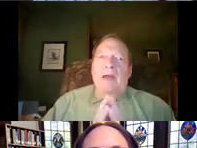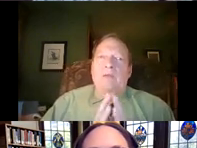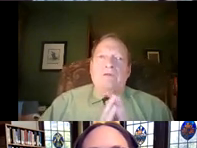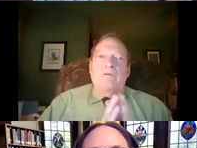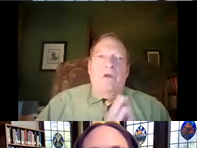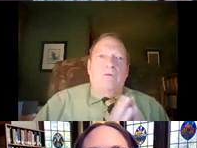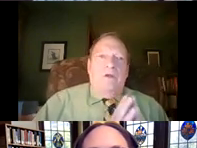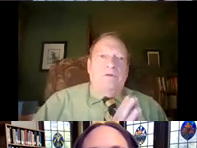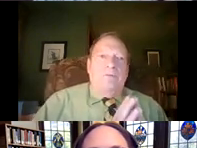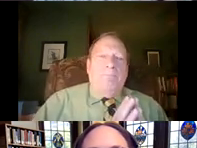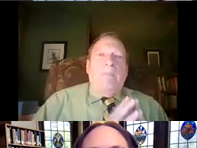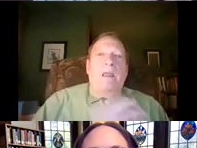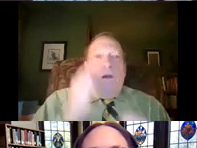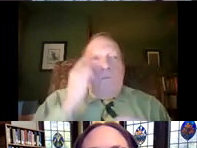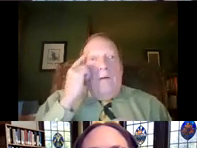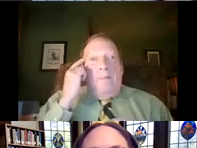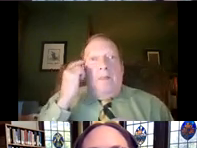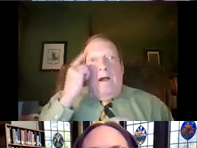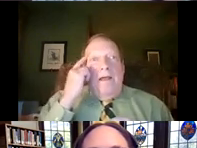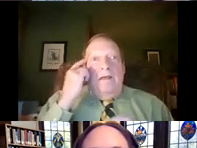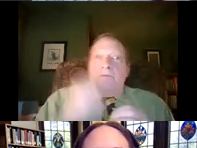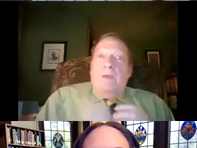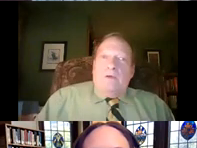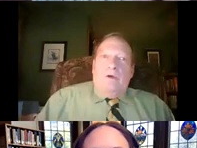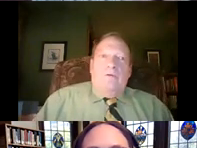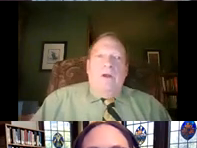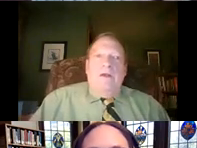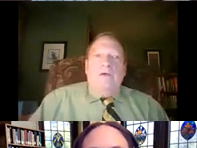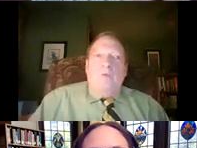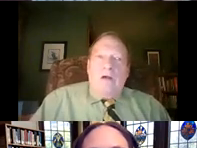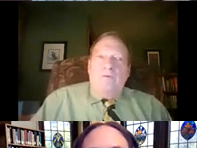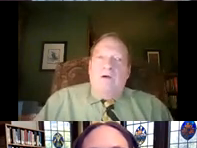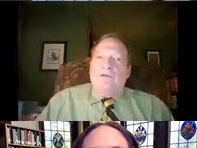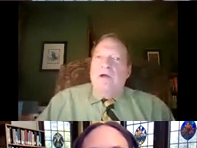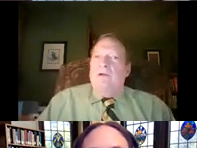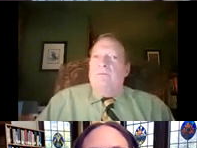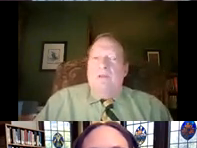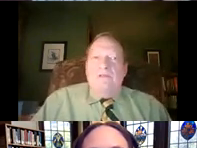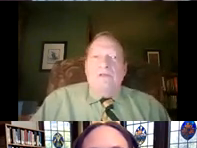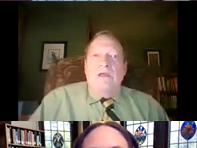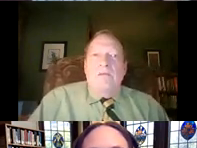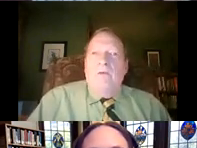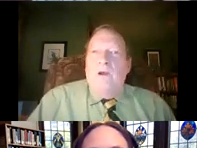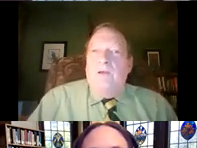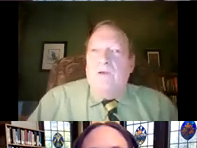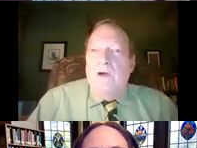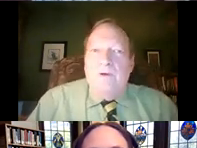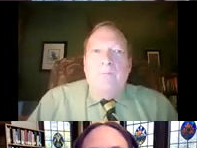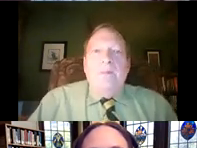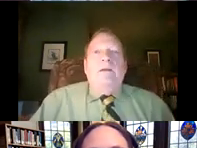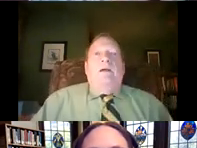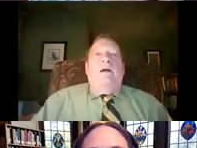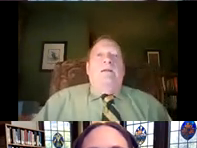beyond that, he wasn't very interested. Well, in this picture, Nelson Rockefeller is telling him that he's thinking about running for